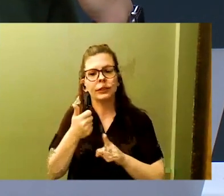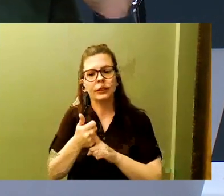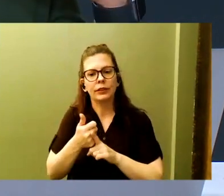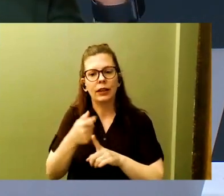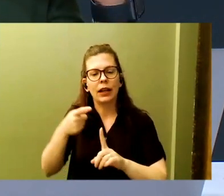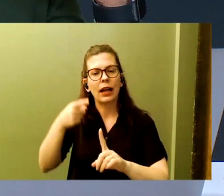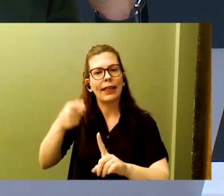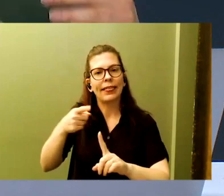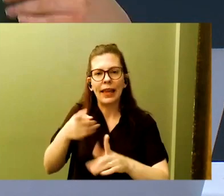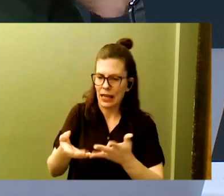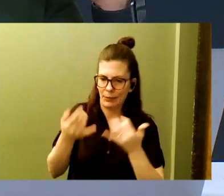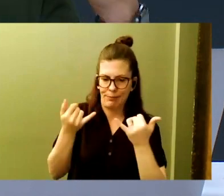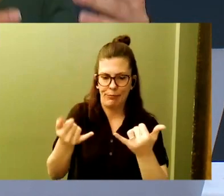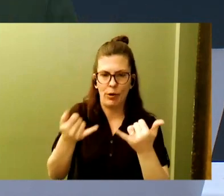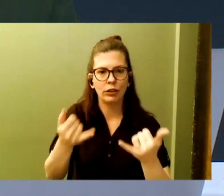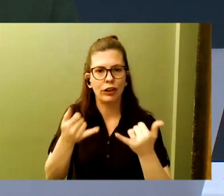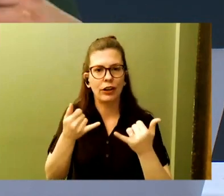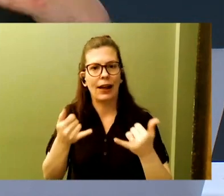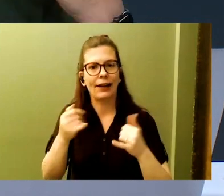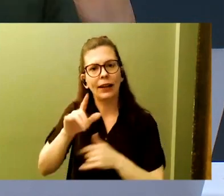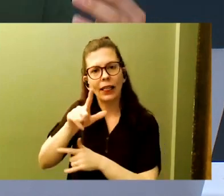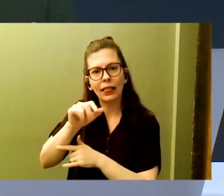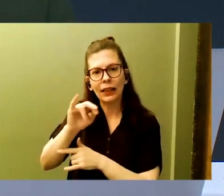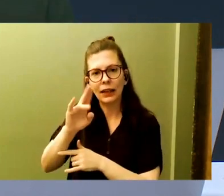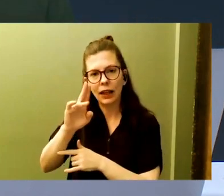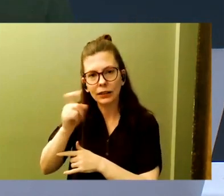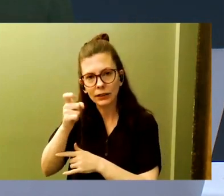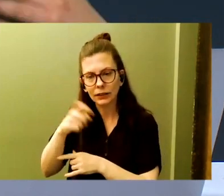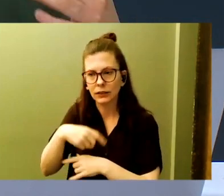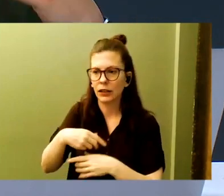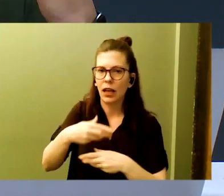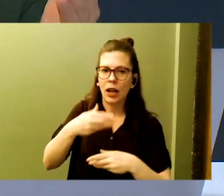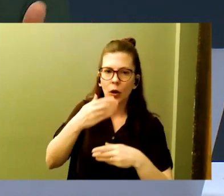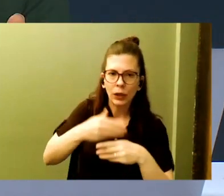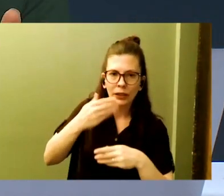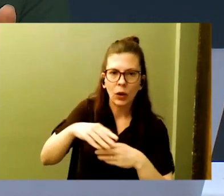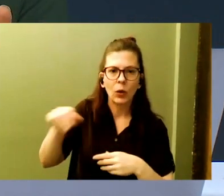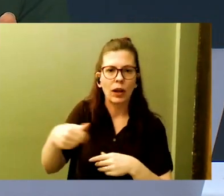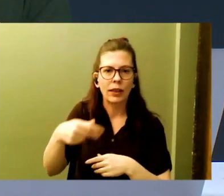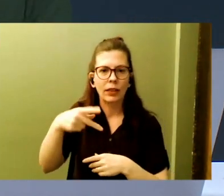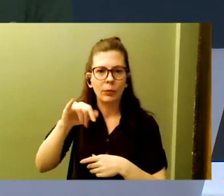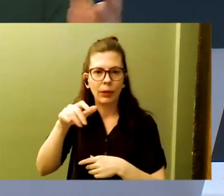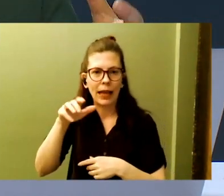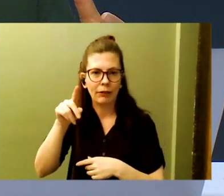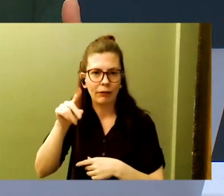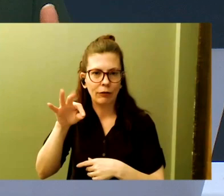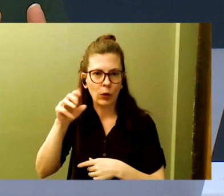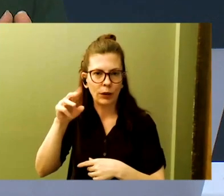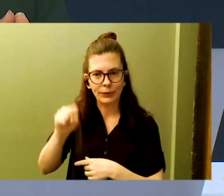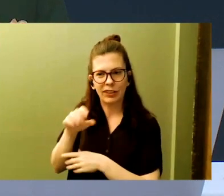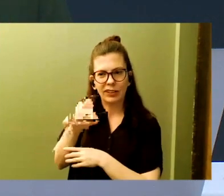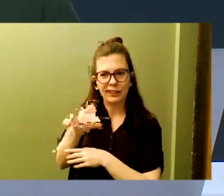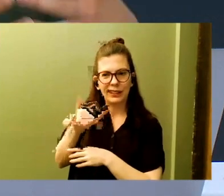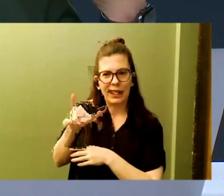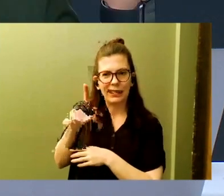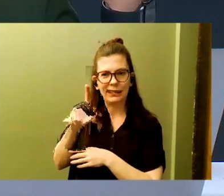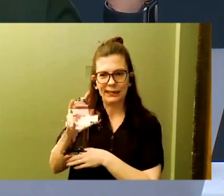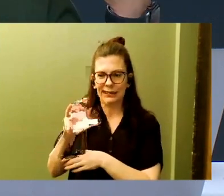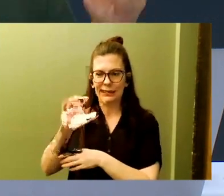their Linux and Windows, and for other platforms, their CI/CD pipelines. But when it came